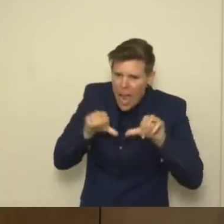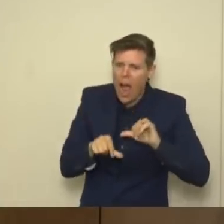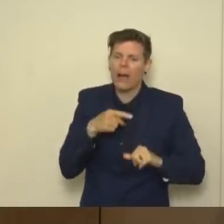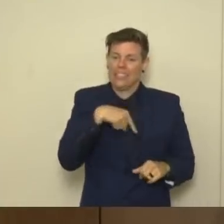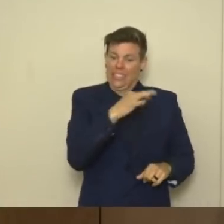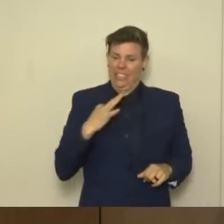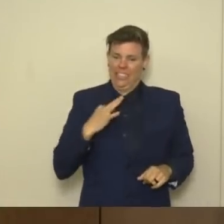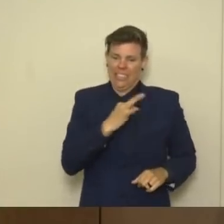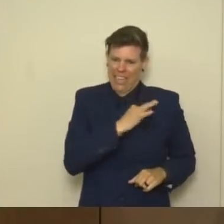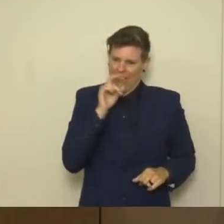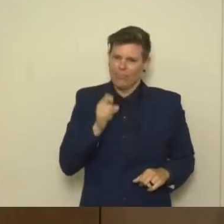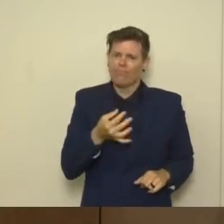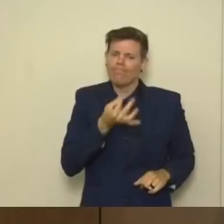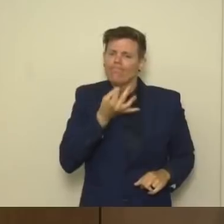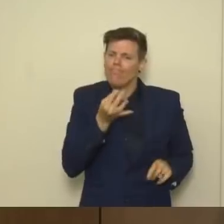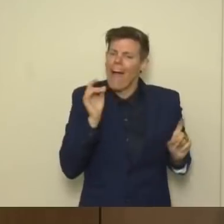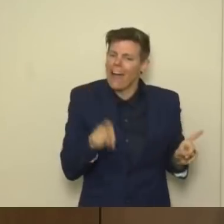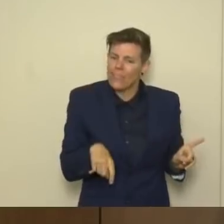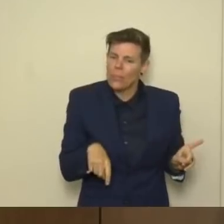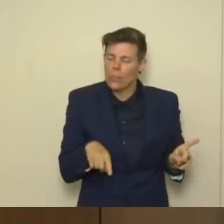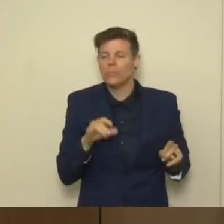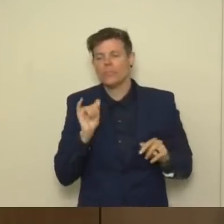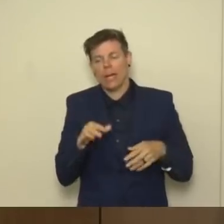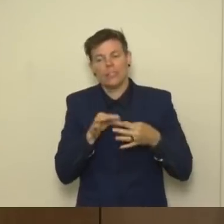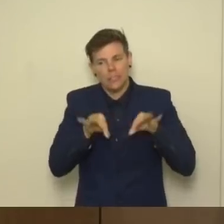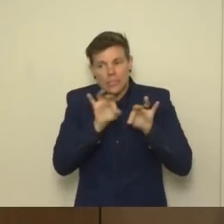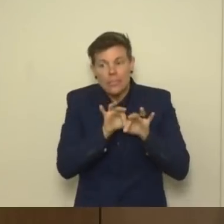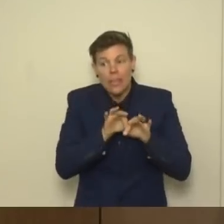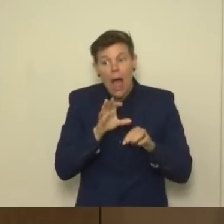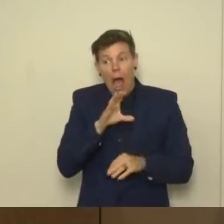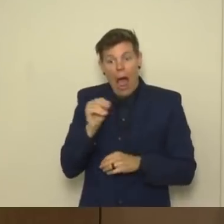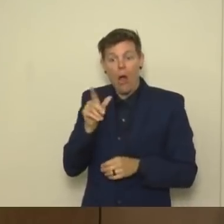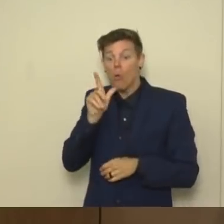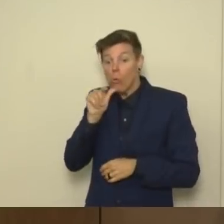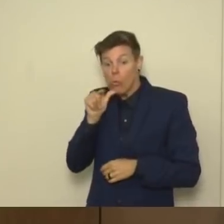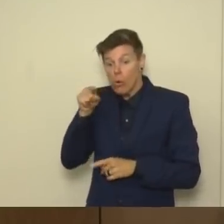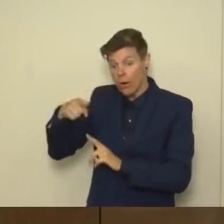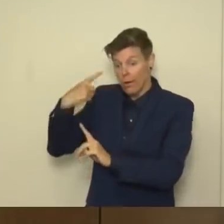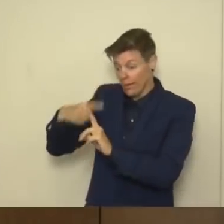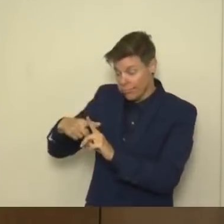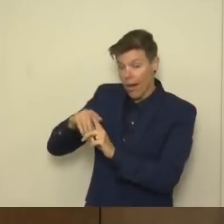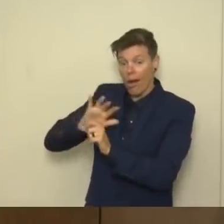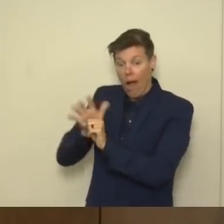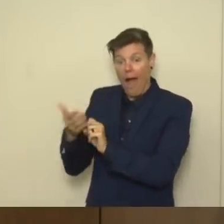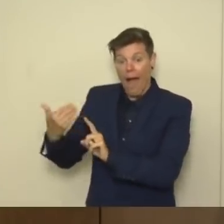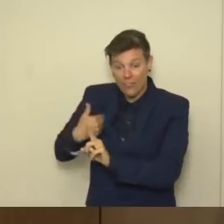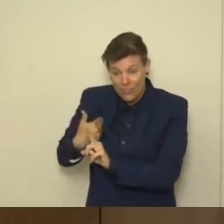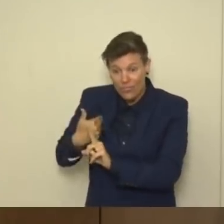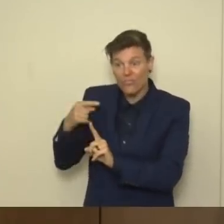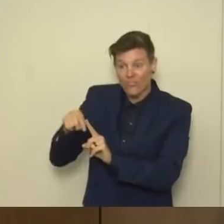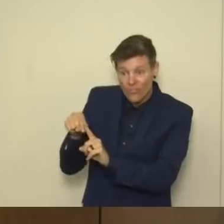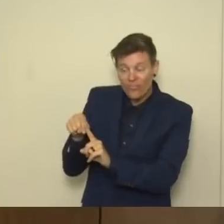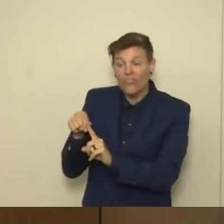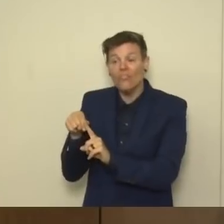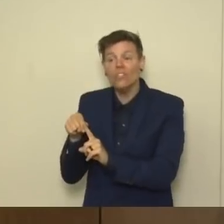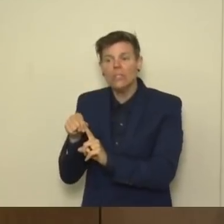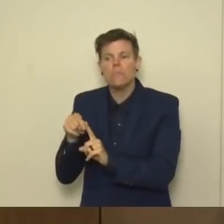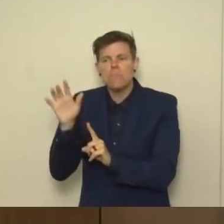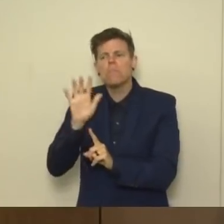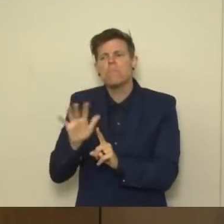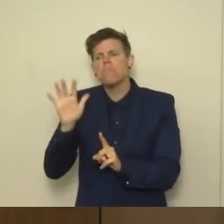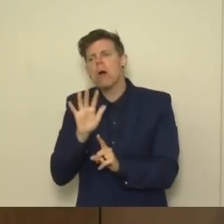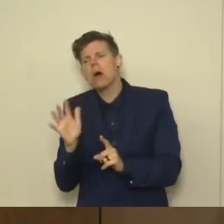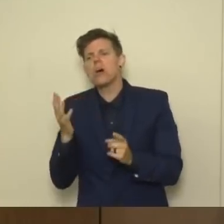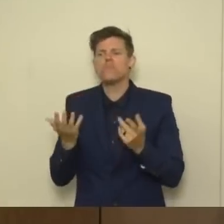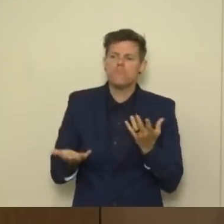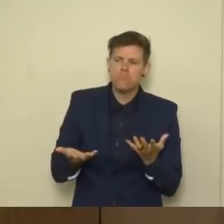test communication. But we are holding pretty close to every time we get the positives. The turnaround time in the